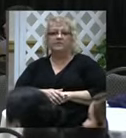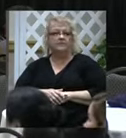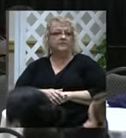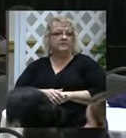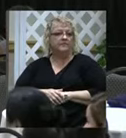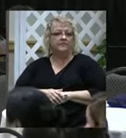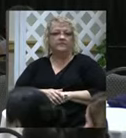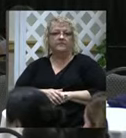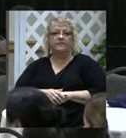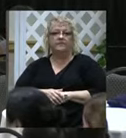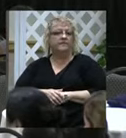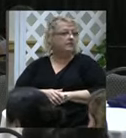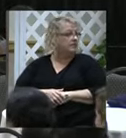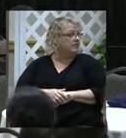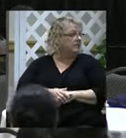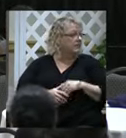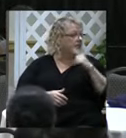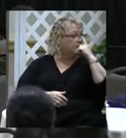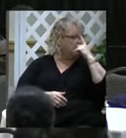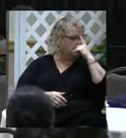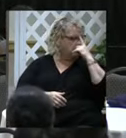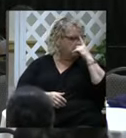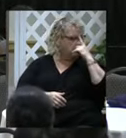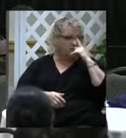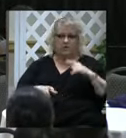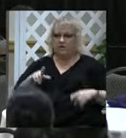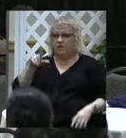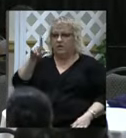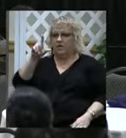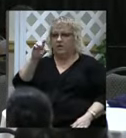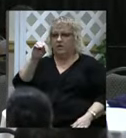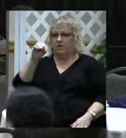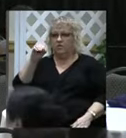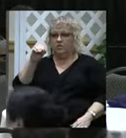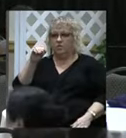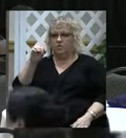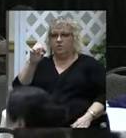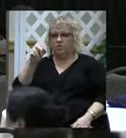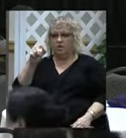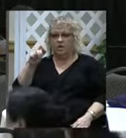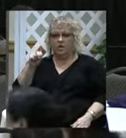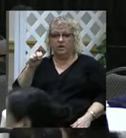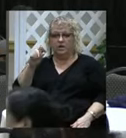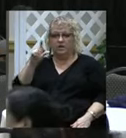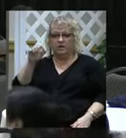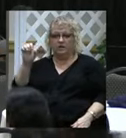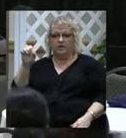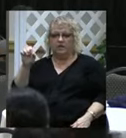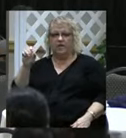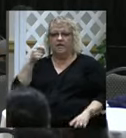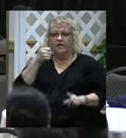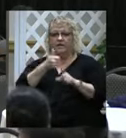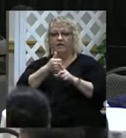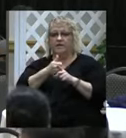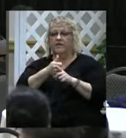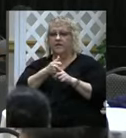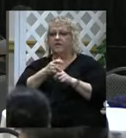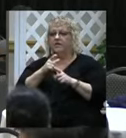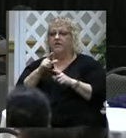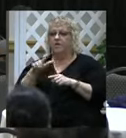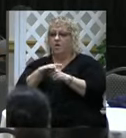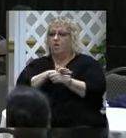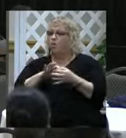of interpreters that. I know Loan Lee is here. Is she here? She's actually the